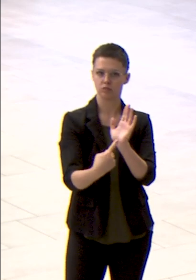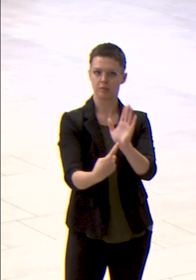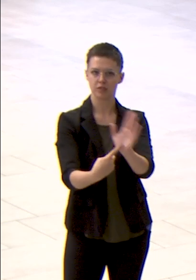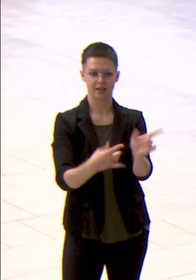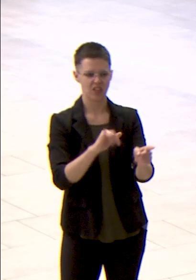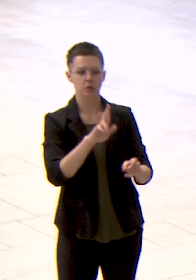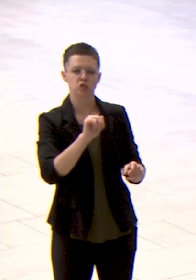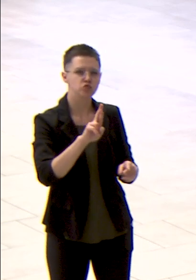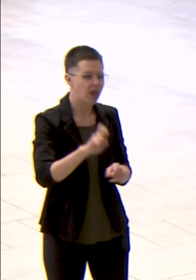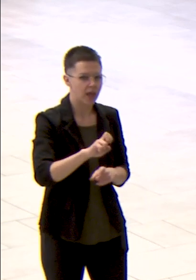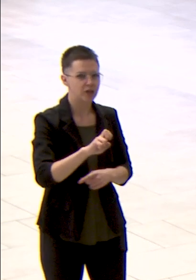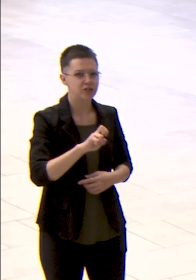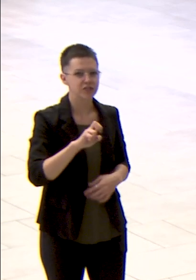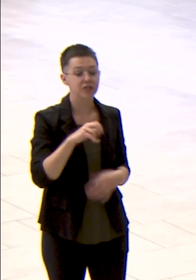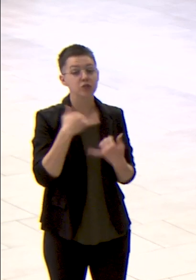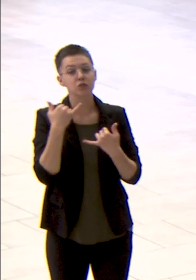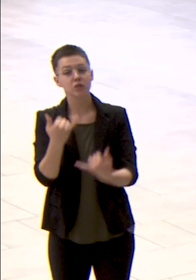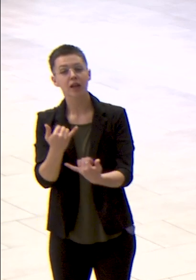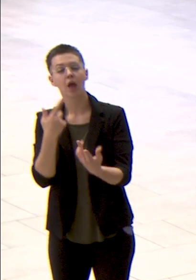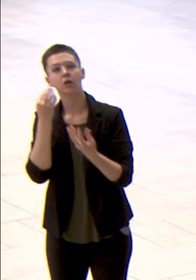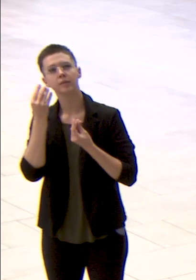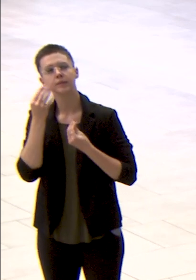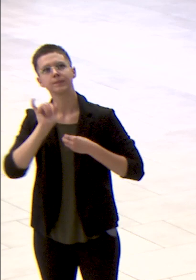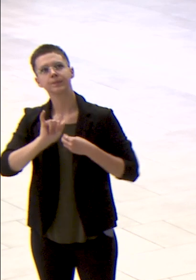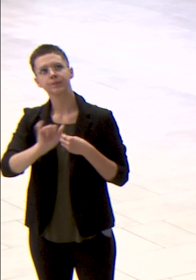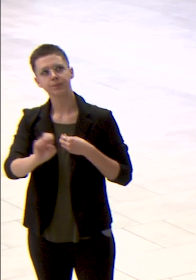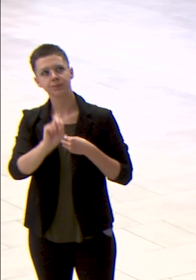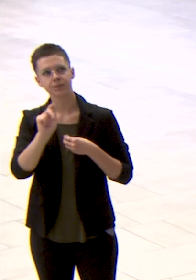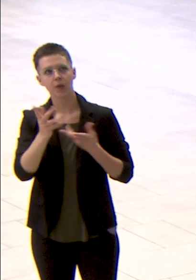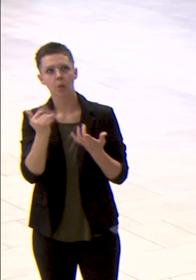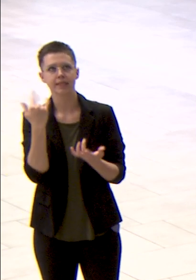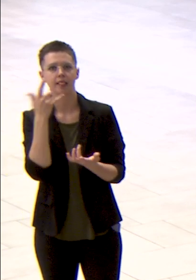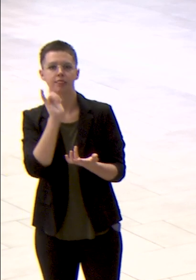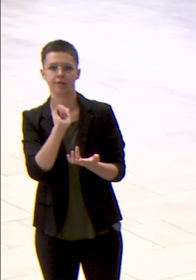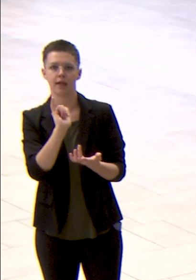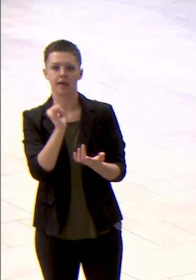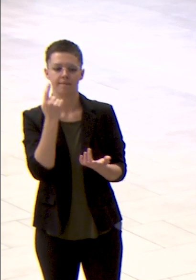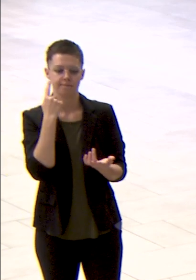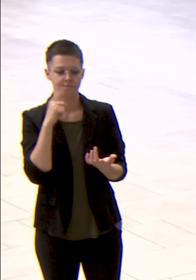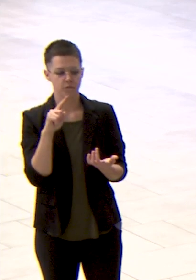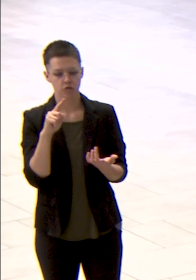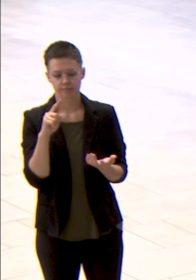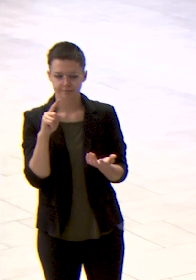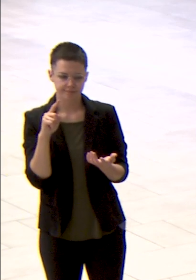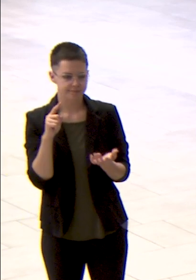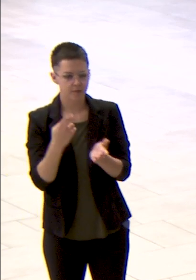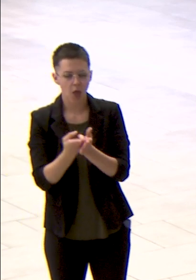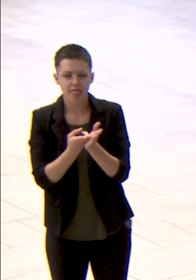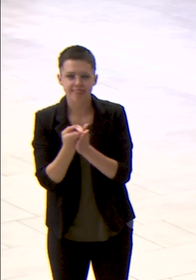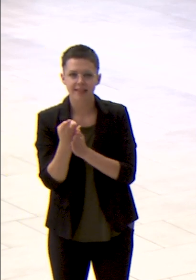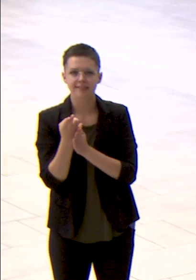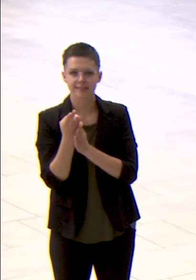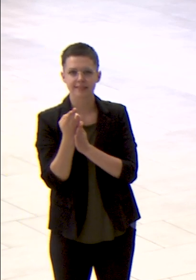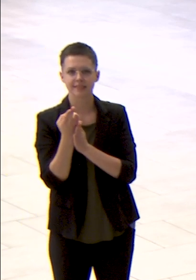yeah, I mean, I think we're now starting to really think of like, okay, what does this really look like in an authentic way for us,